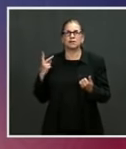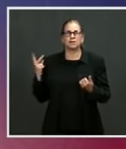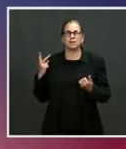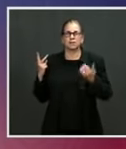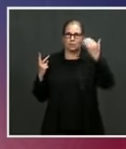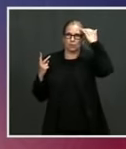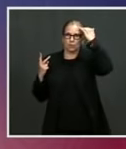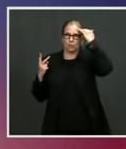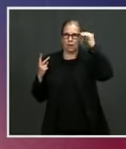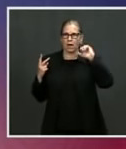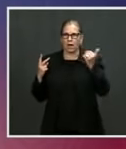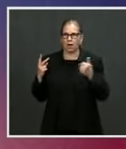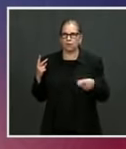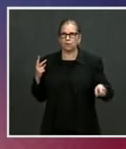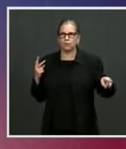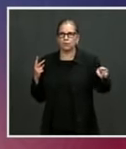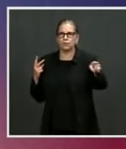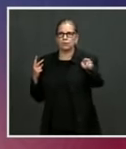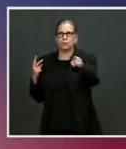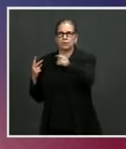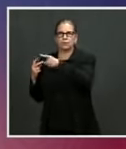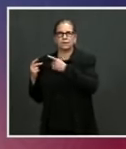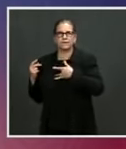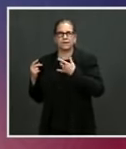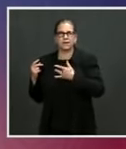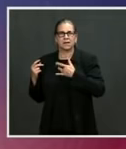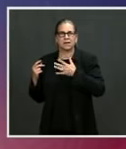the same, but that